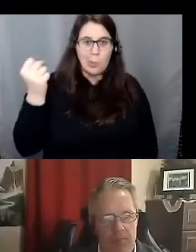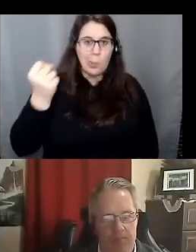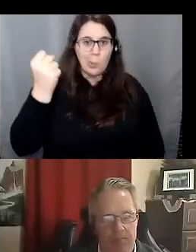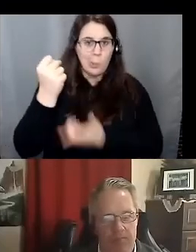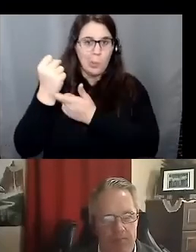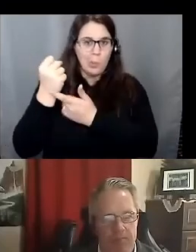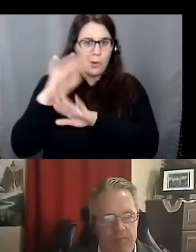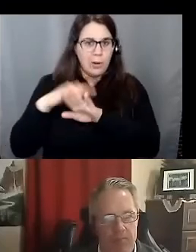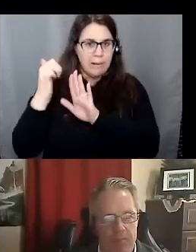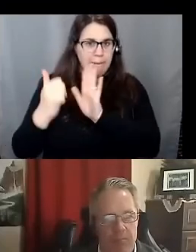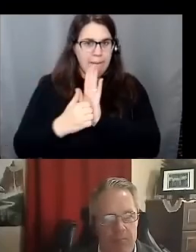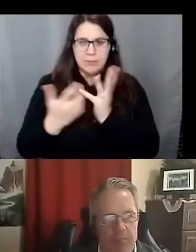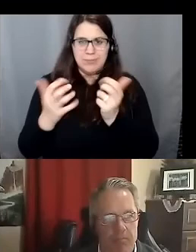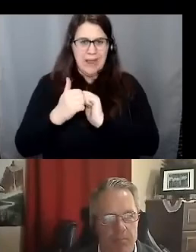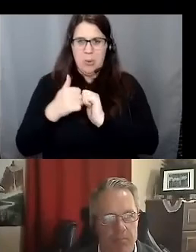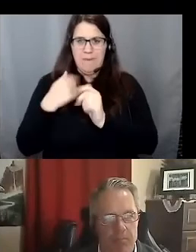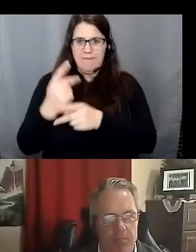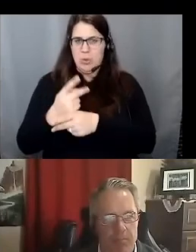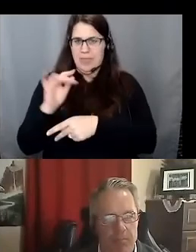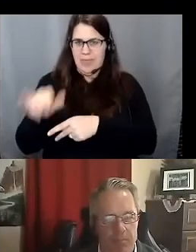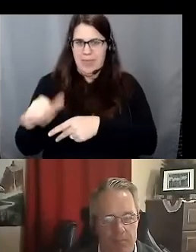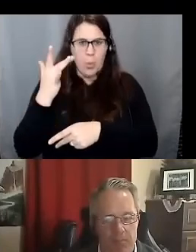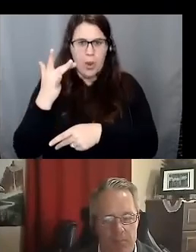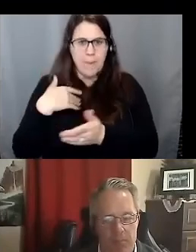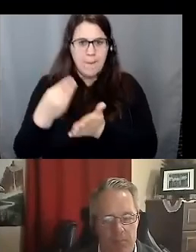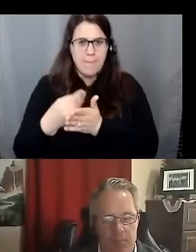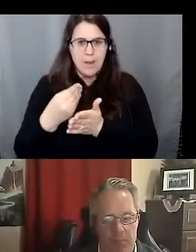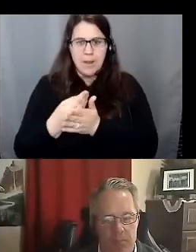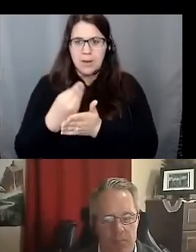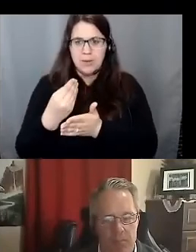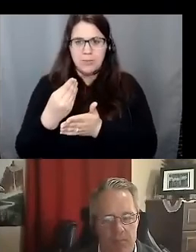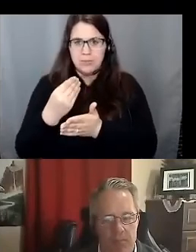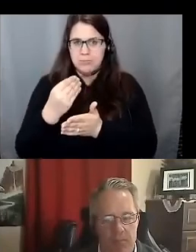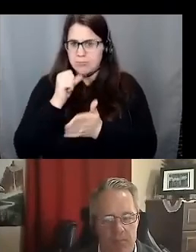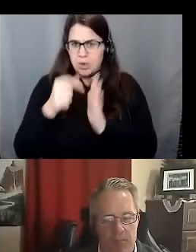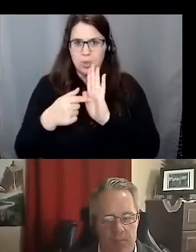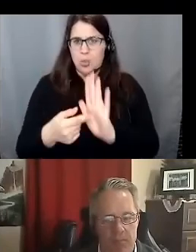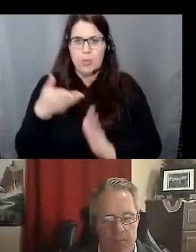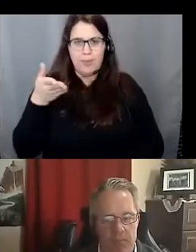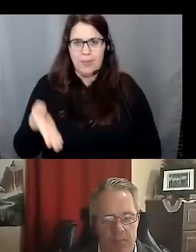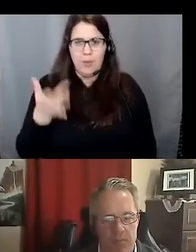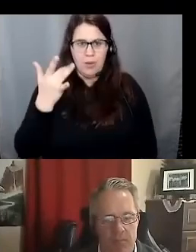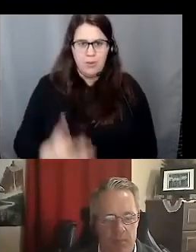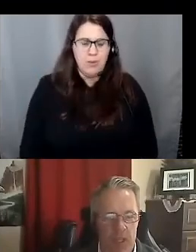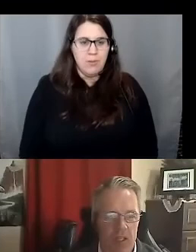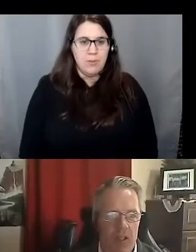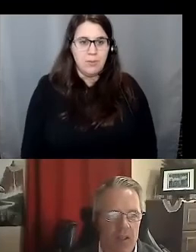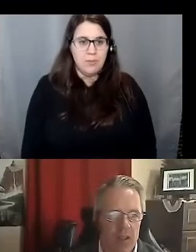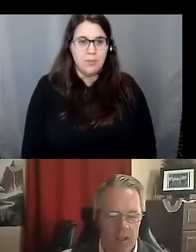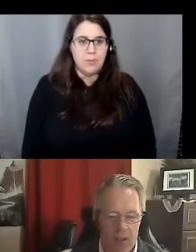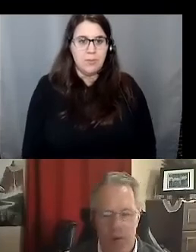How do I find out about this, and why the money I used to open the account does not show there?